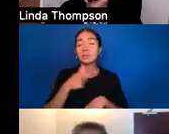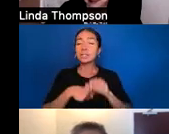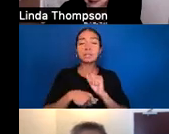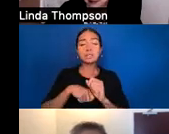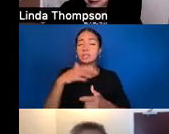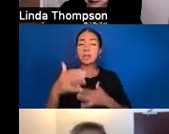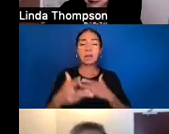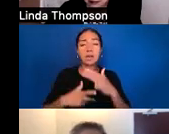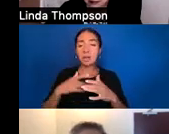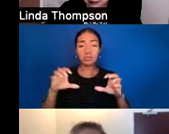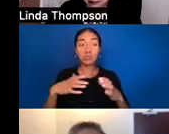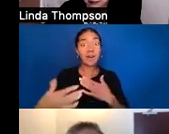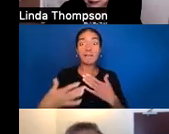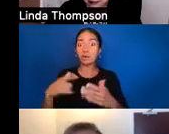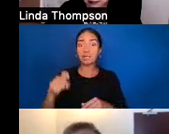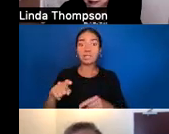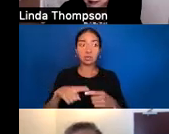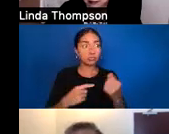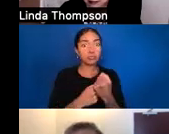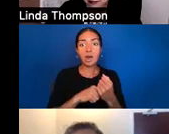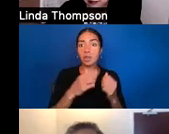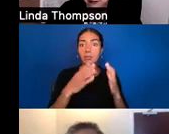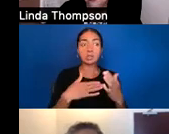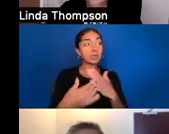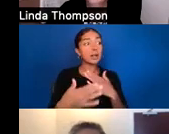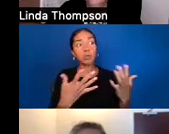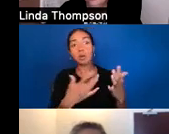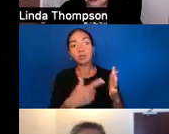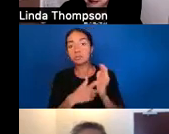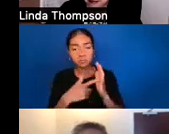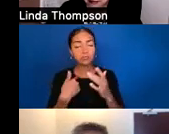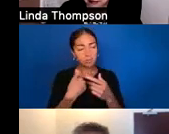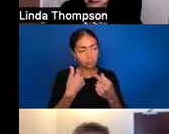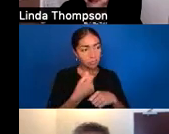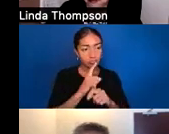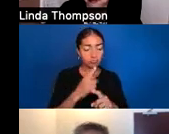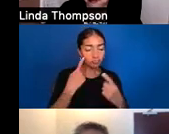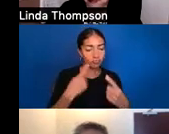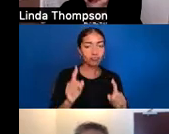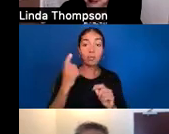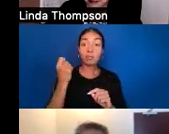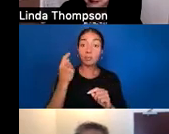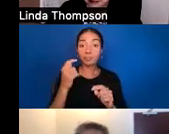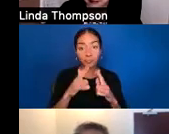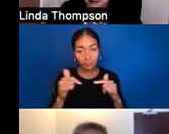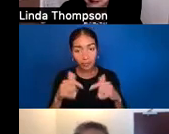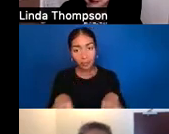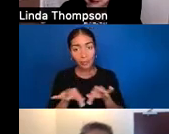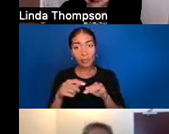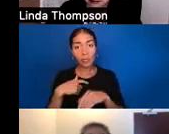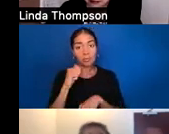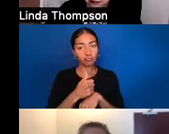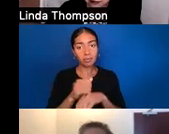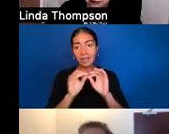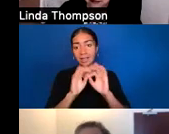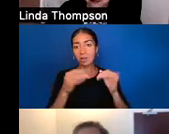somebody. No matter what it takes, we're going to make it happen, right? And it's important that we also set clear boundaries for ourselves